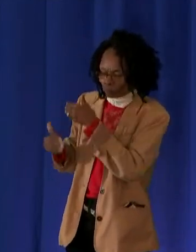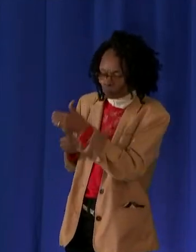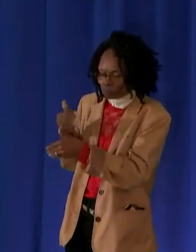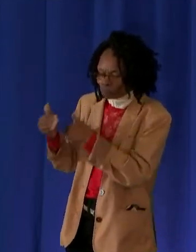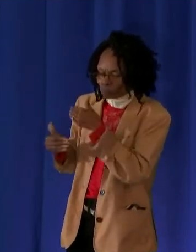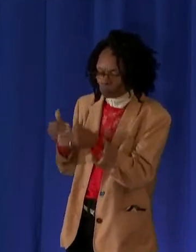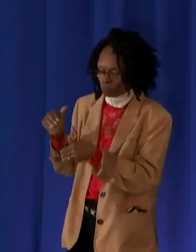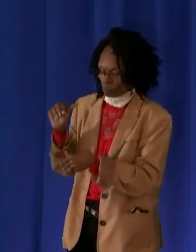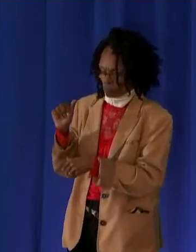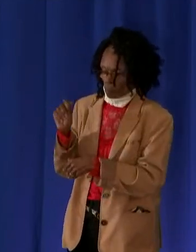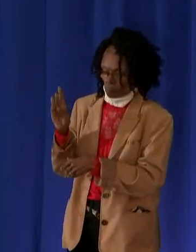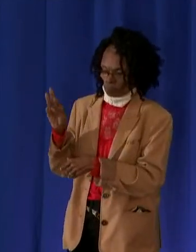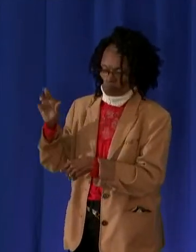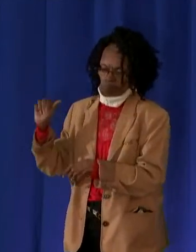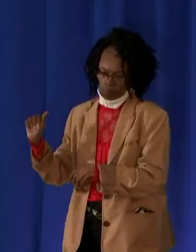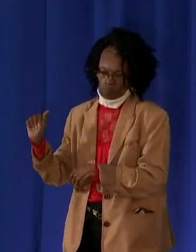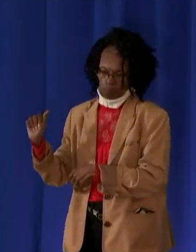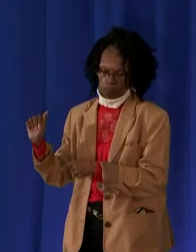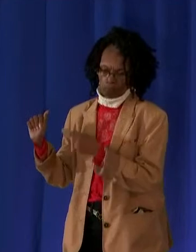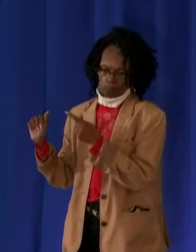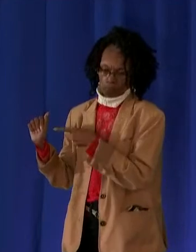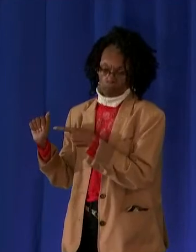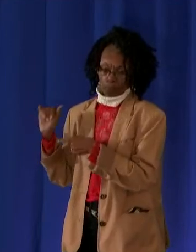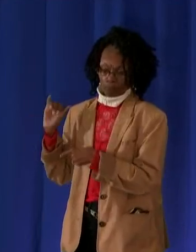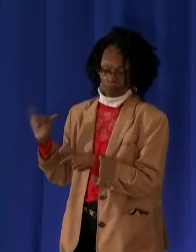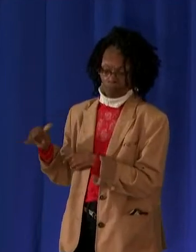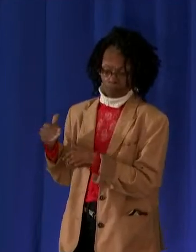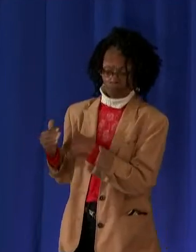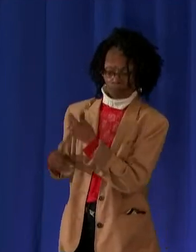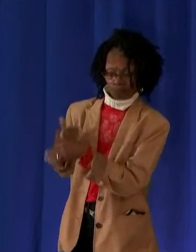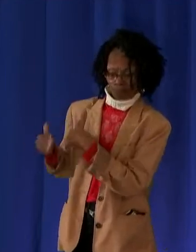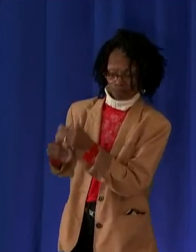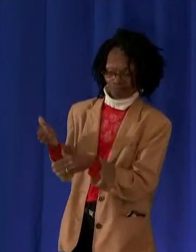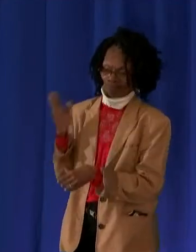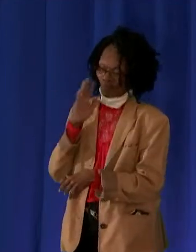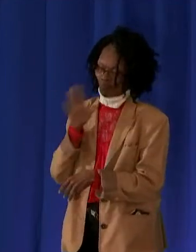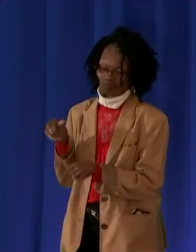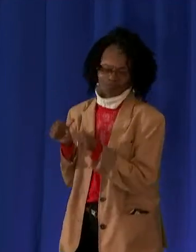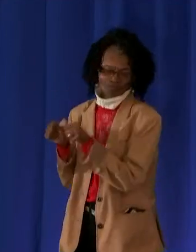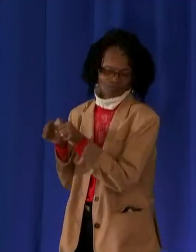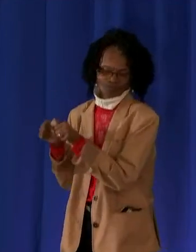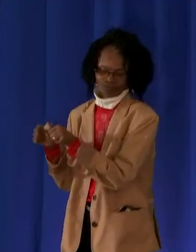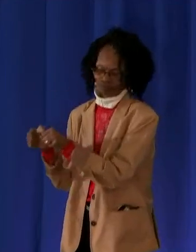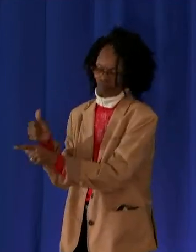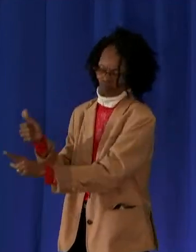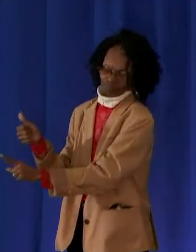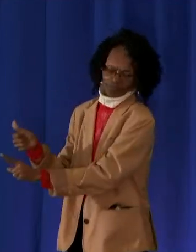process with ABRA, and that process will play itself out. I don't know all of the